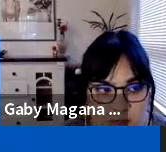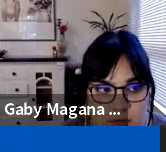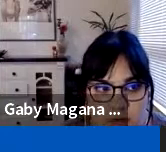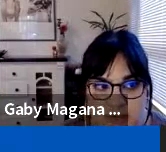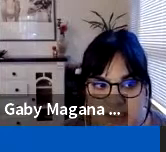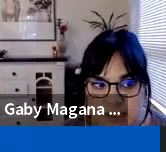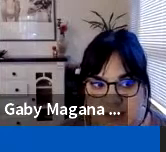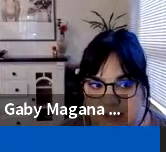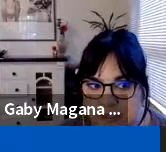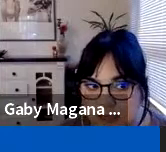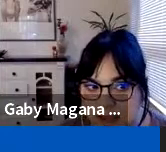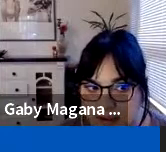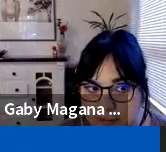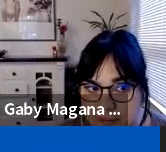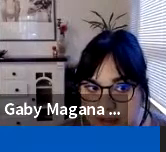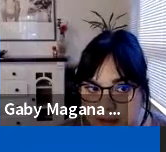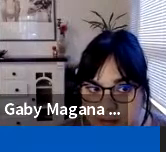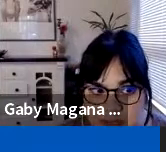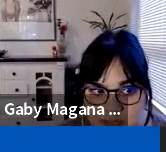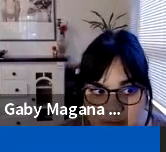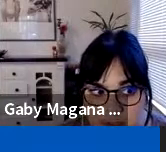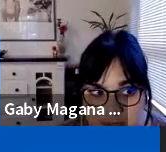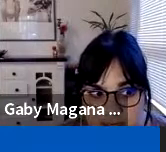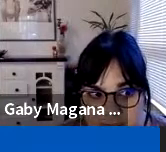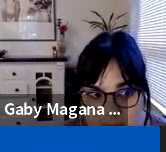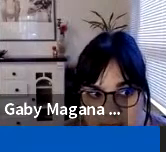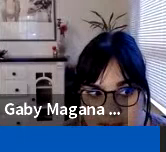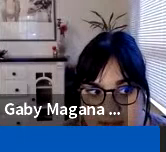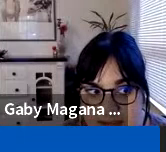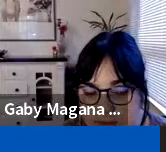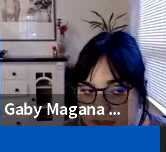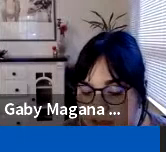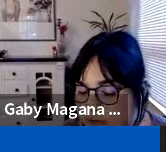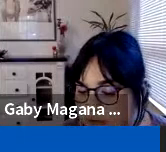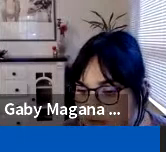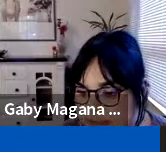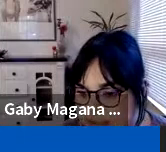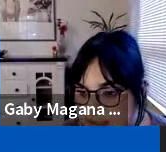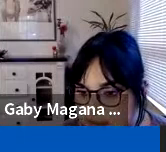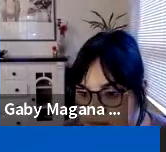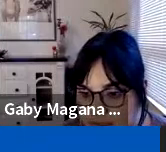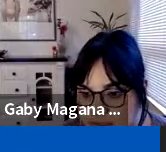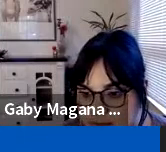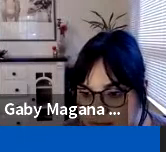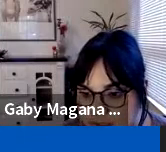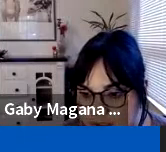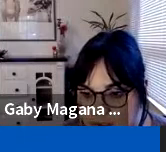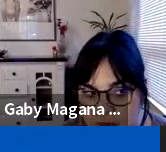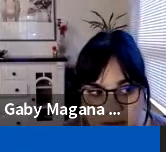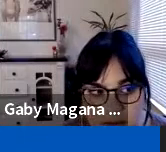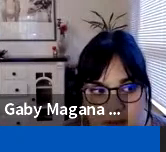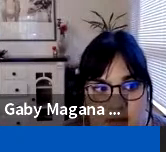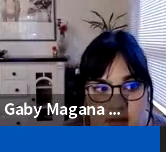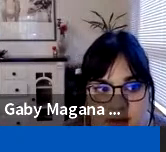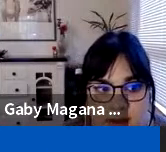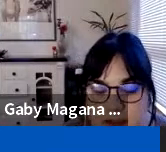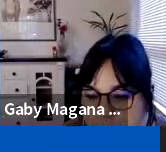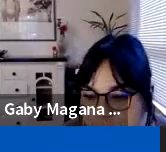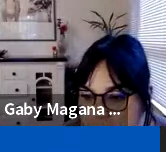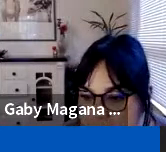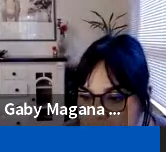if you could label CSC in the beginning of your name, and same thing if you're a resident using the convention